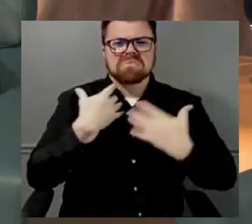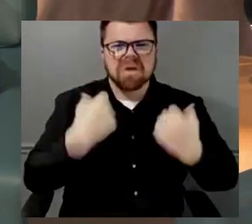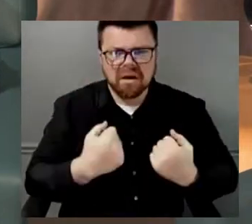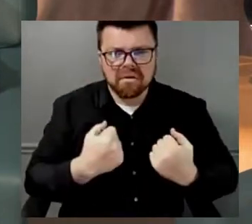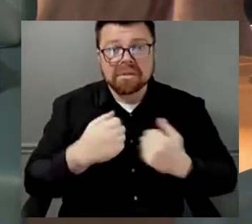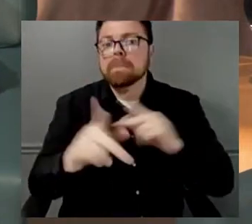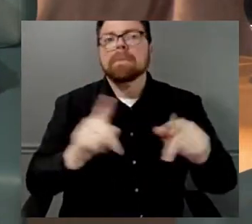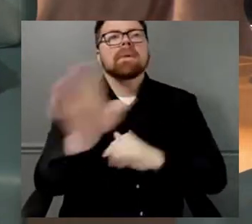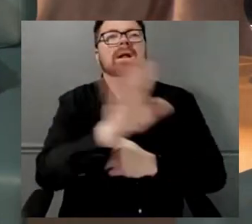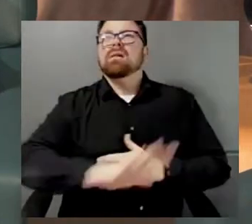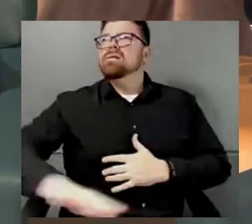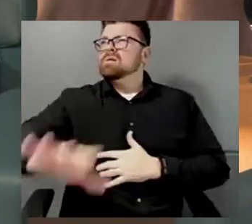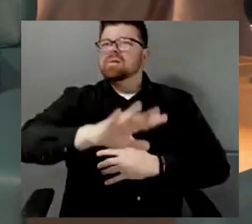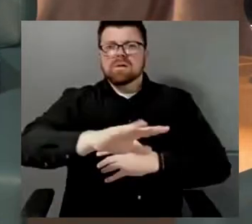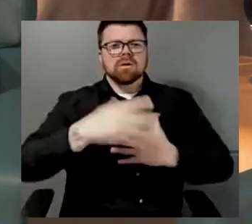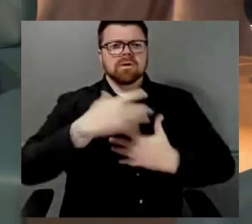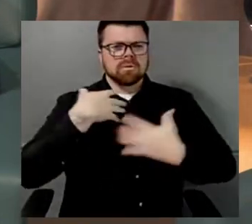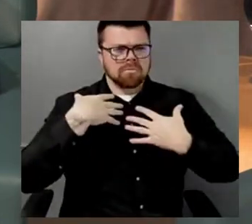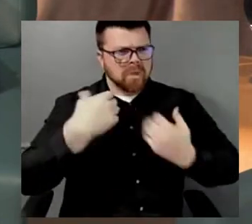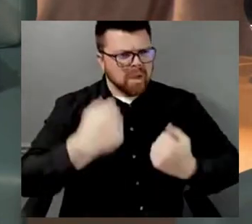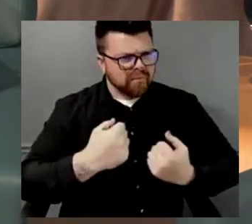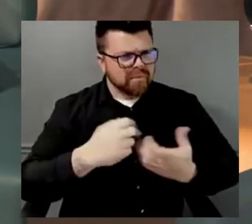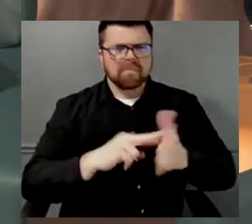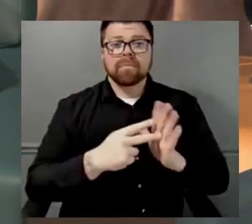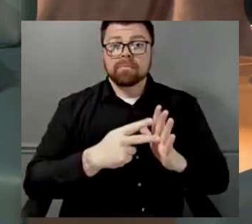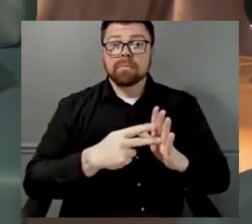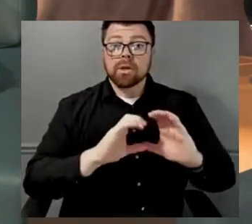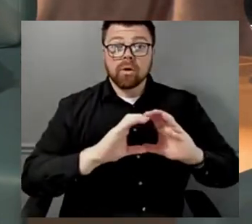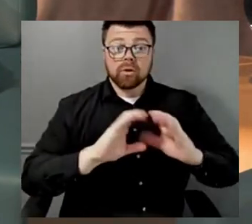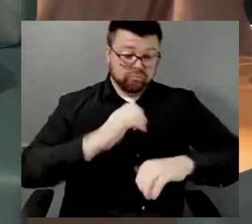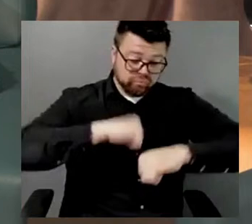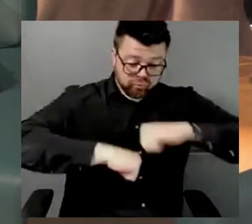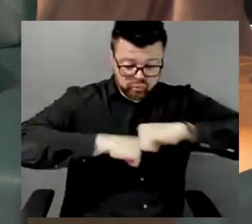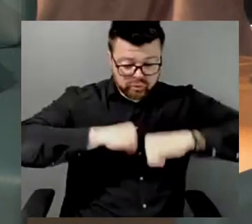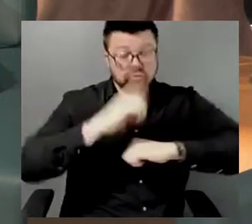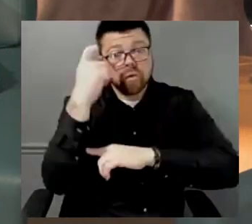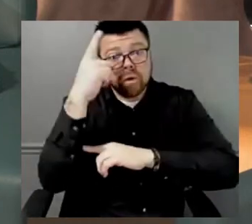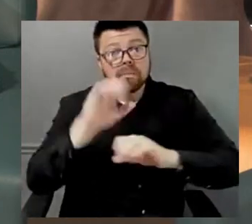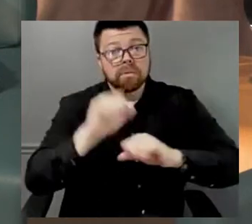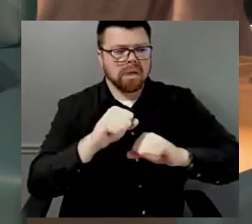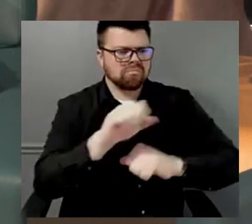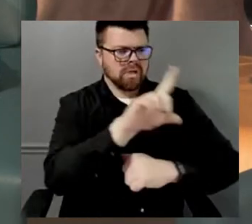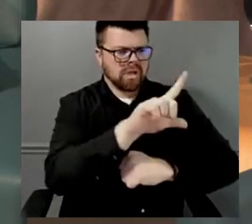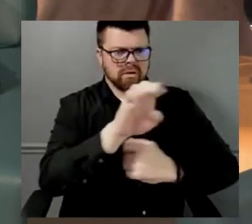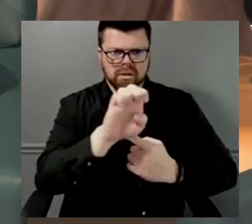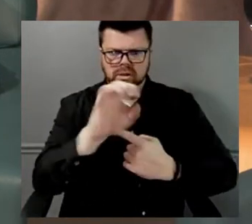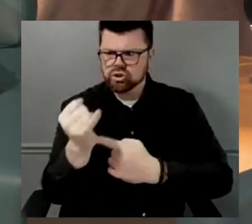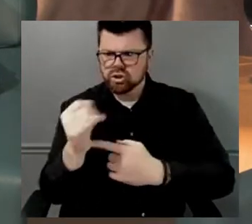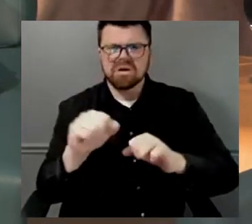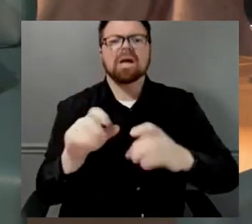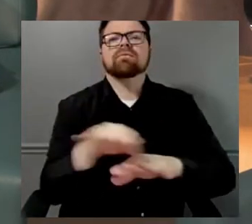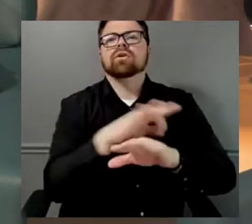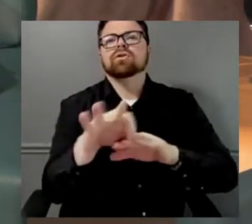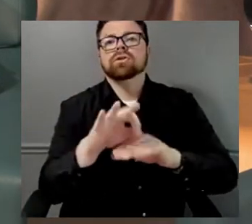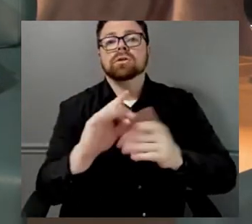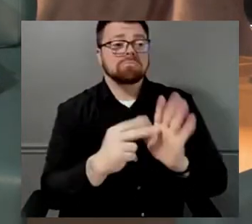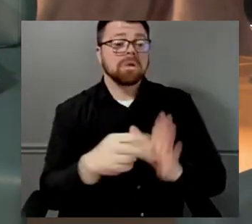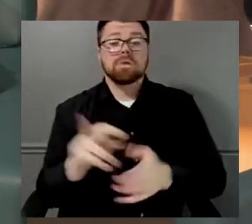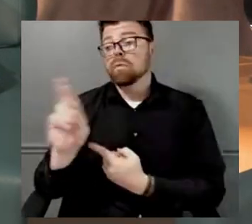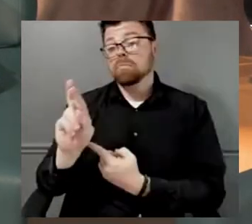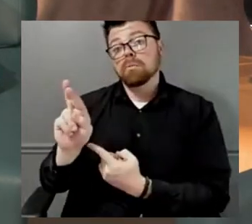confidence that our branches of government can function means that our republic can